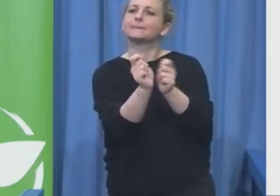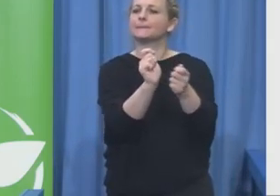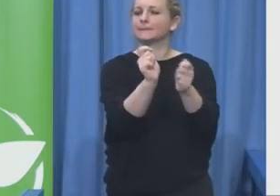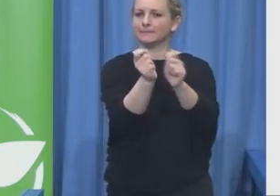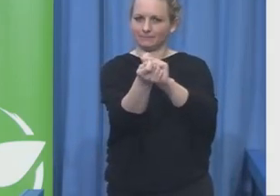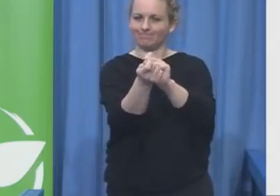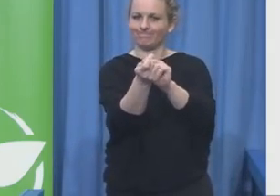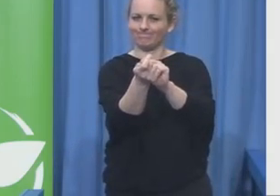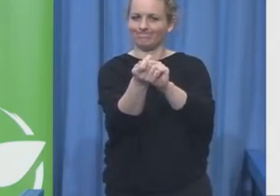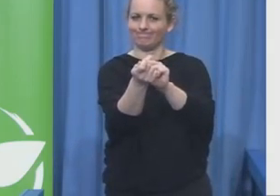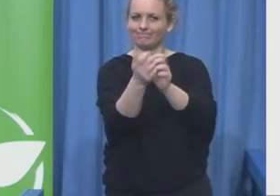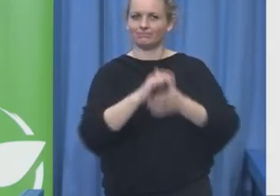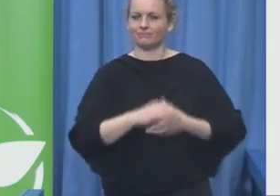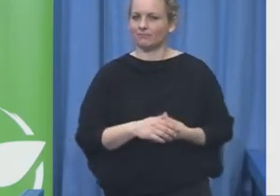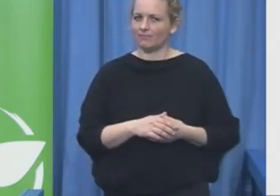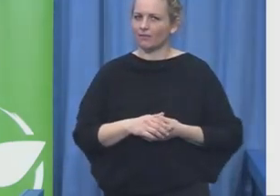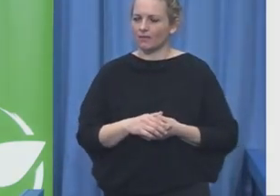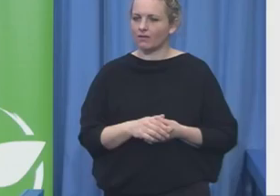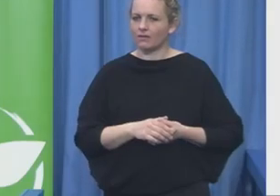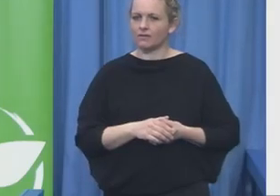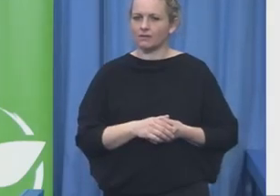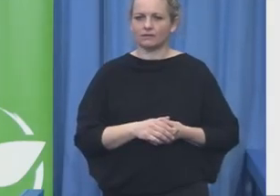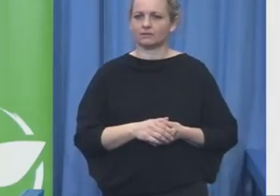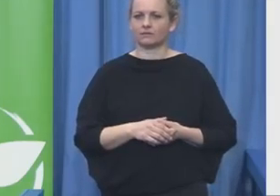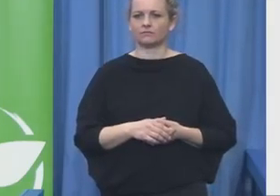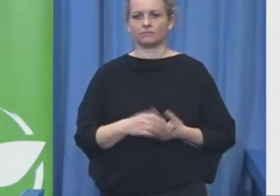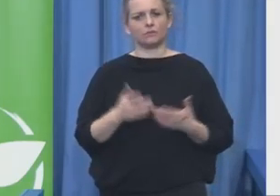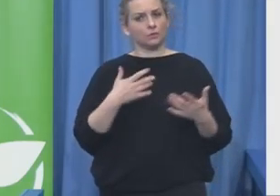involved as well in this project.